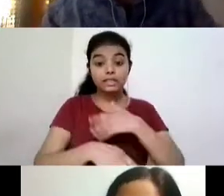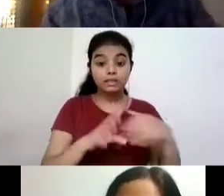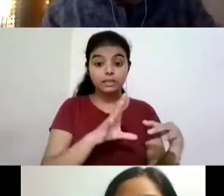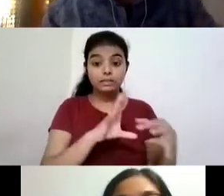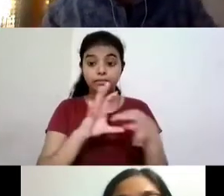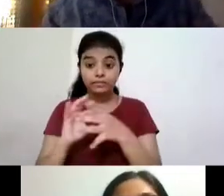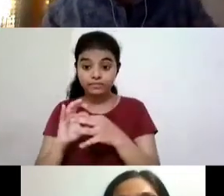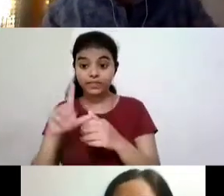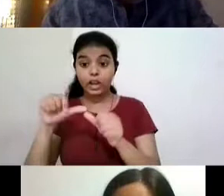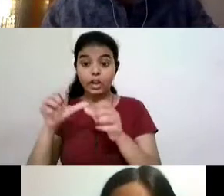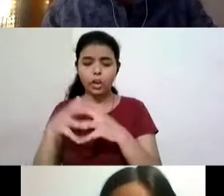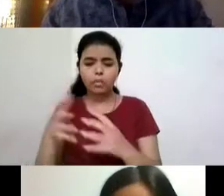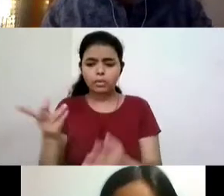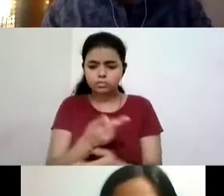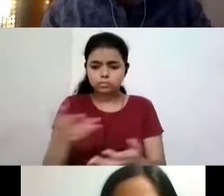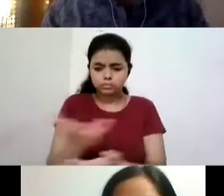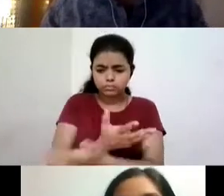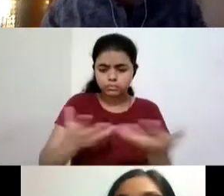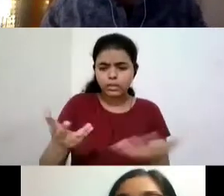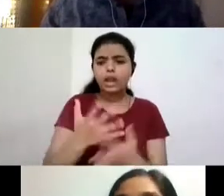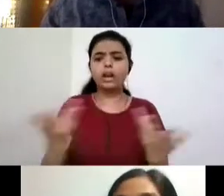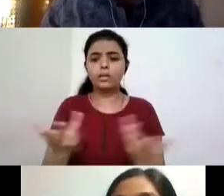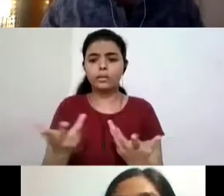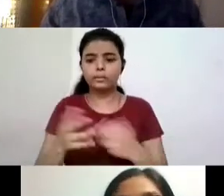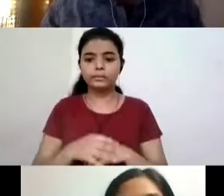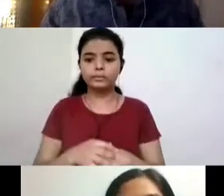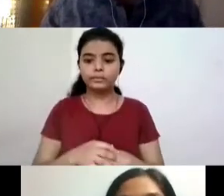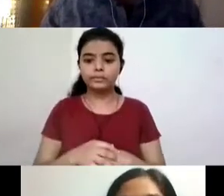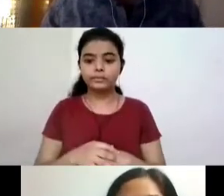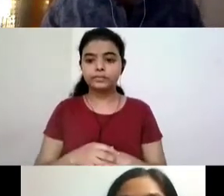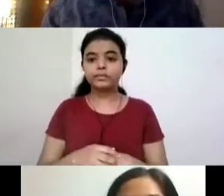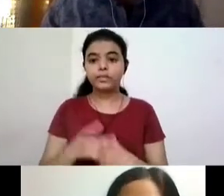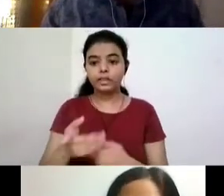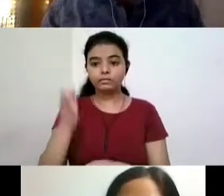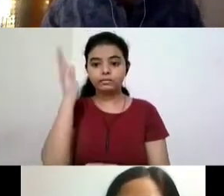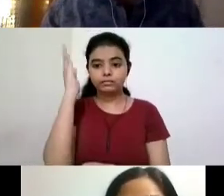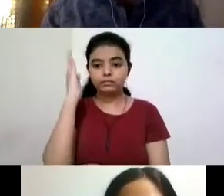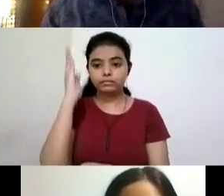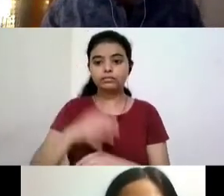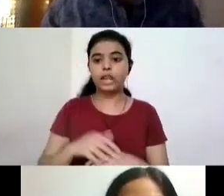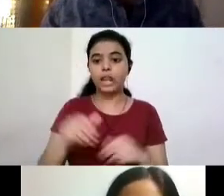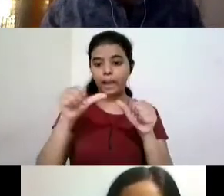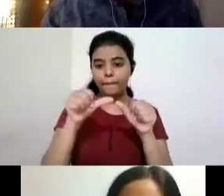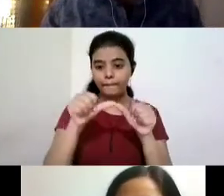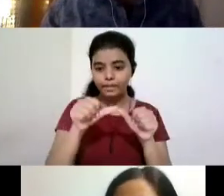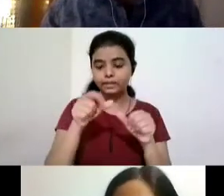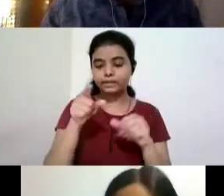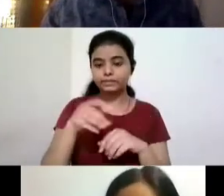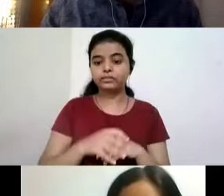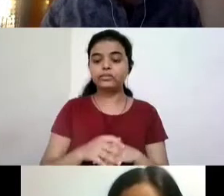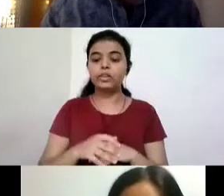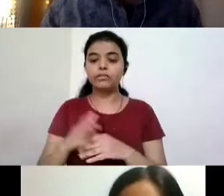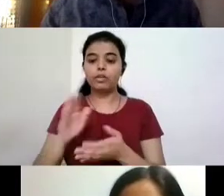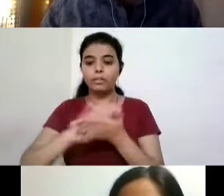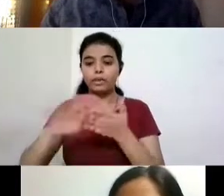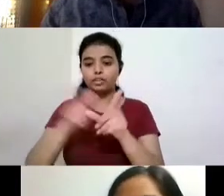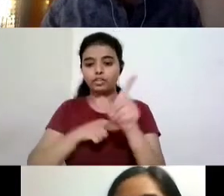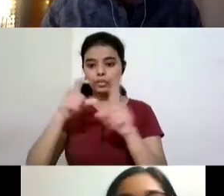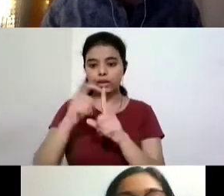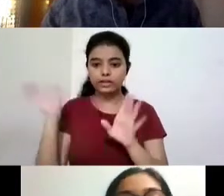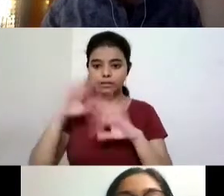speak to each other and interact with each other. We have with us Professor Amita Dhanda from Nalsal, Hyderabad. Welcome, Professor